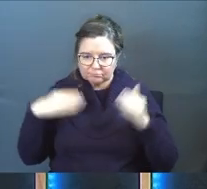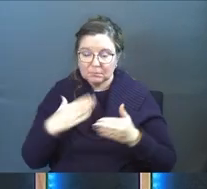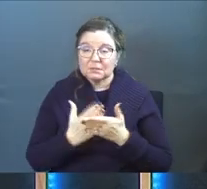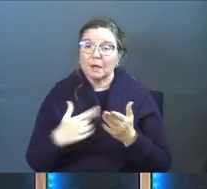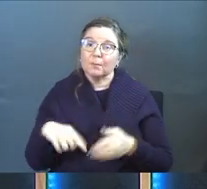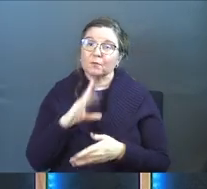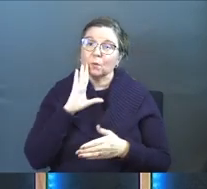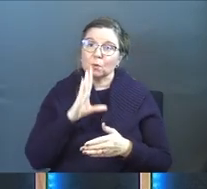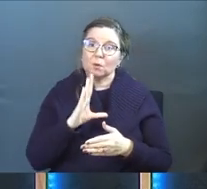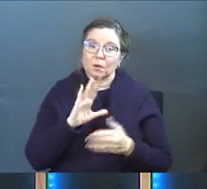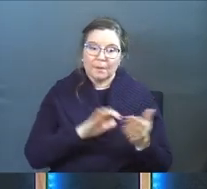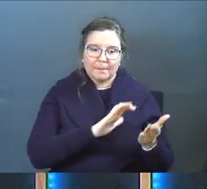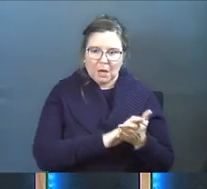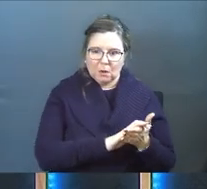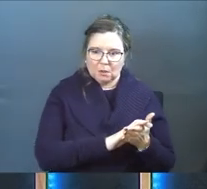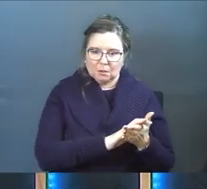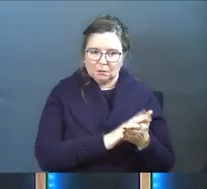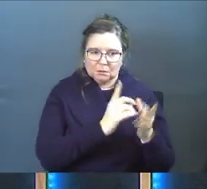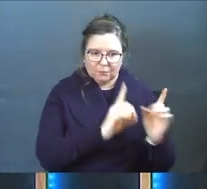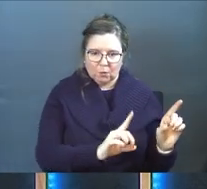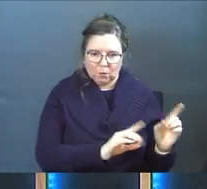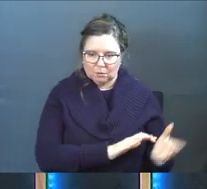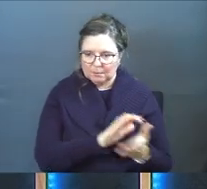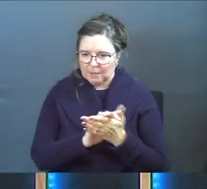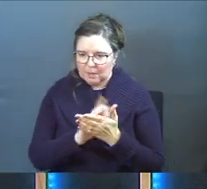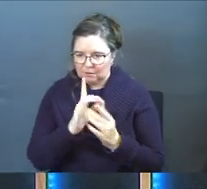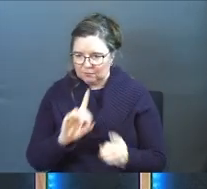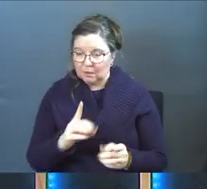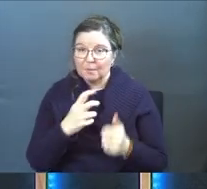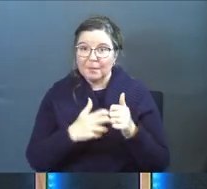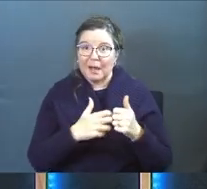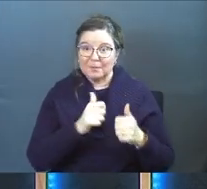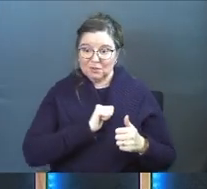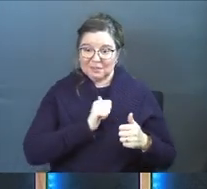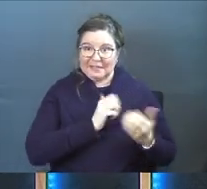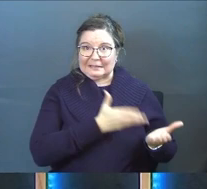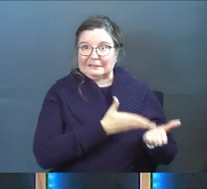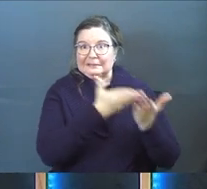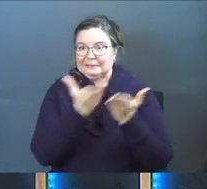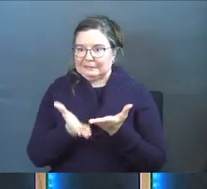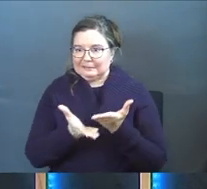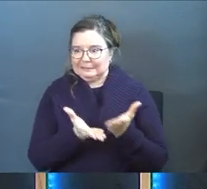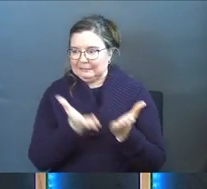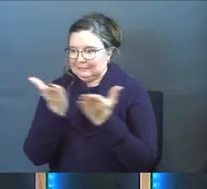Because some of you are going from marriage to marriage to marriage. The problem is you're taking yourself with you.